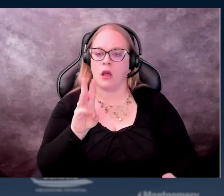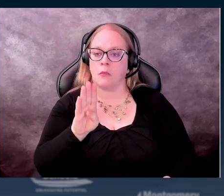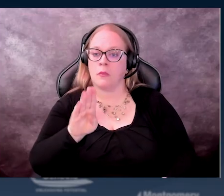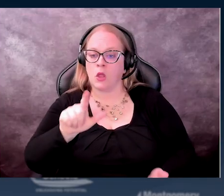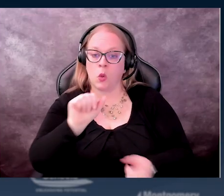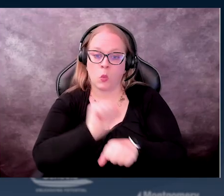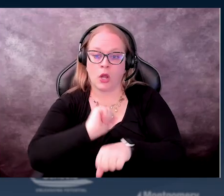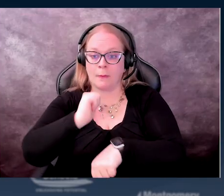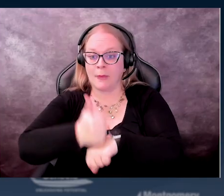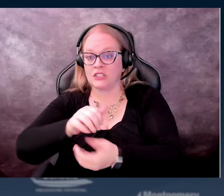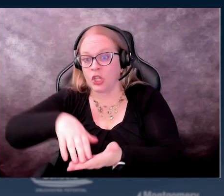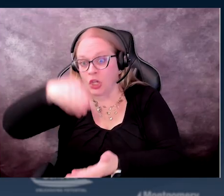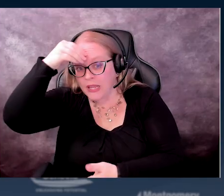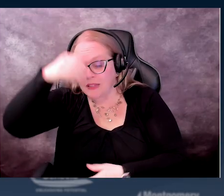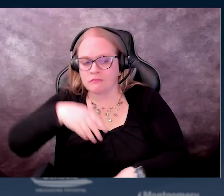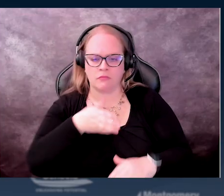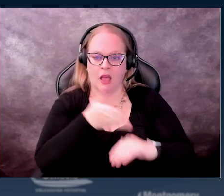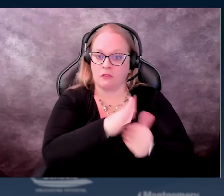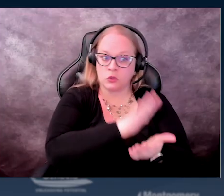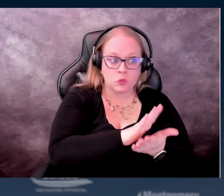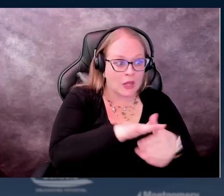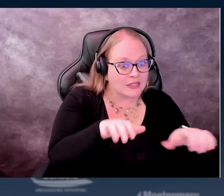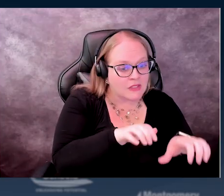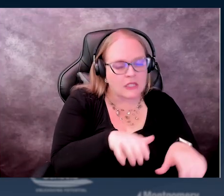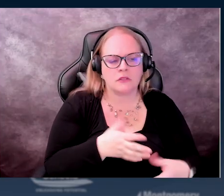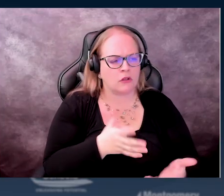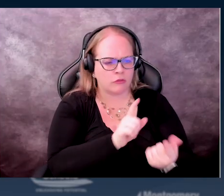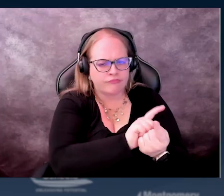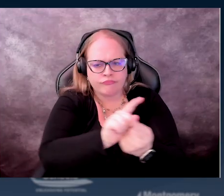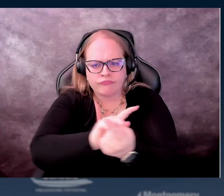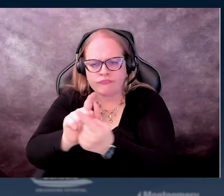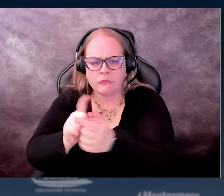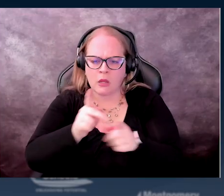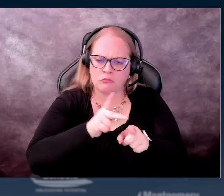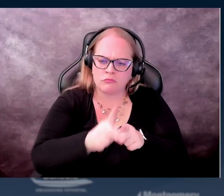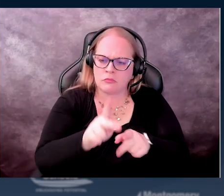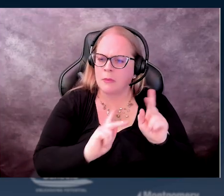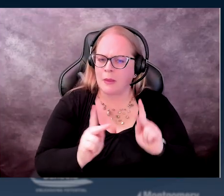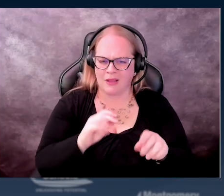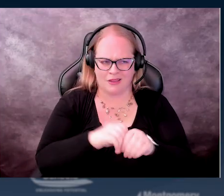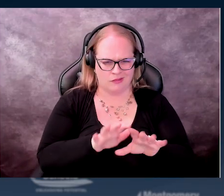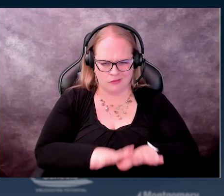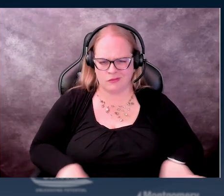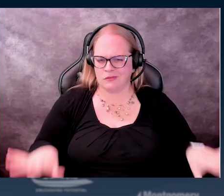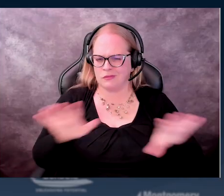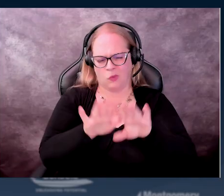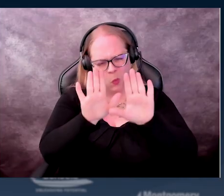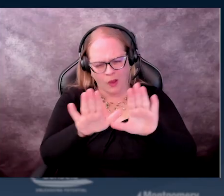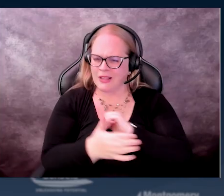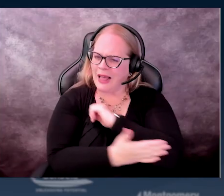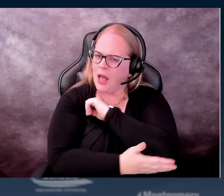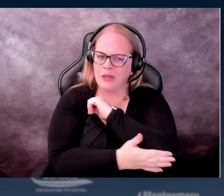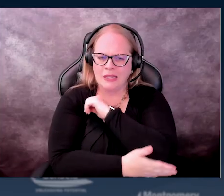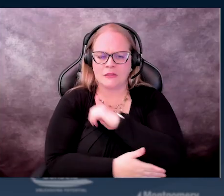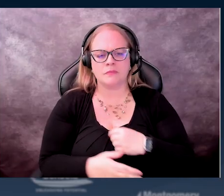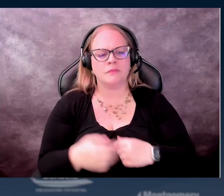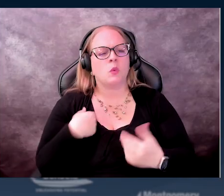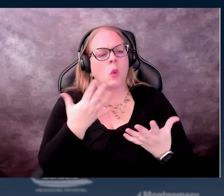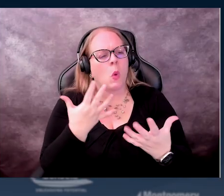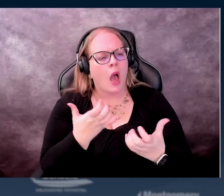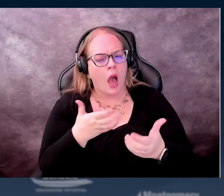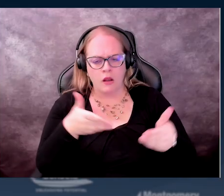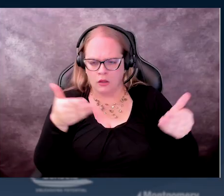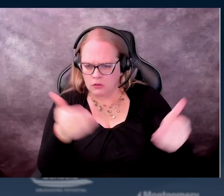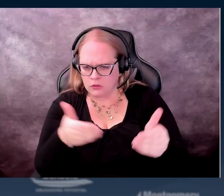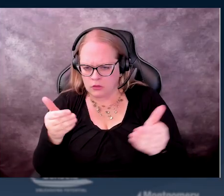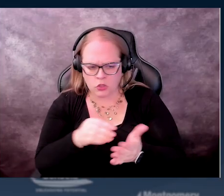our professionals within this rich county in which we live. We want to make sure that students are making connections, real life connections.